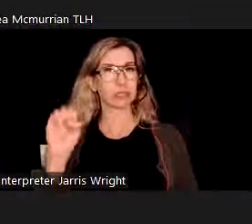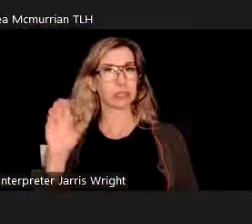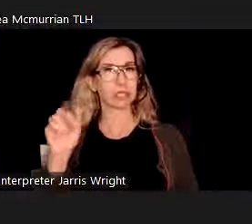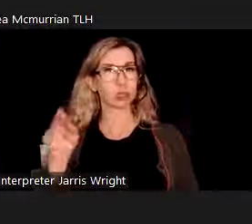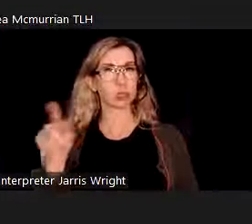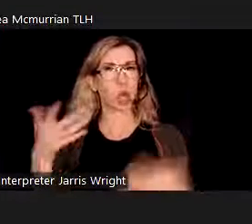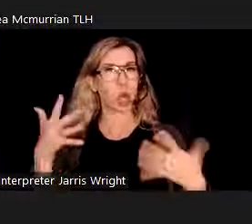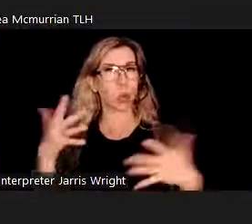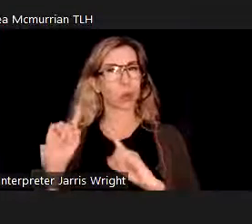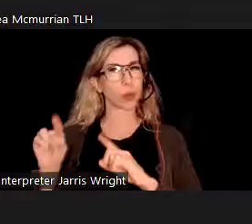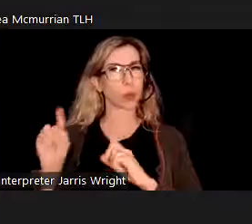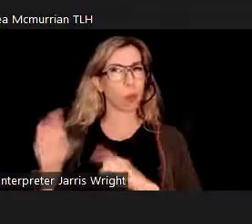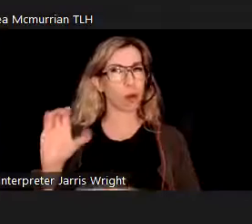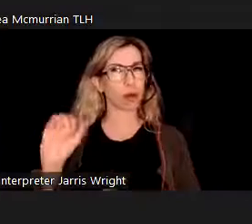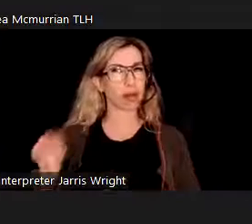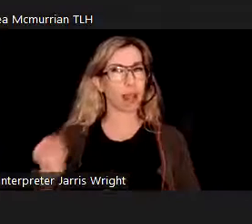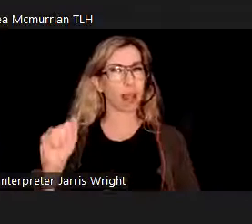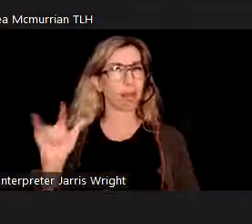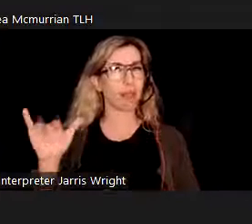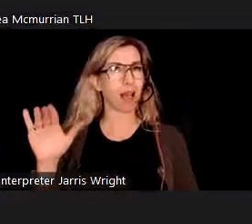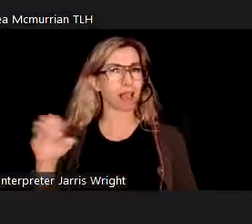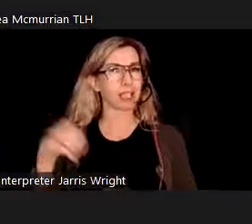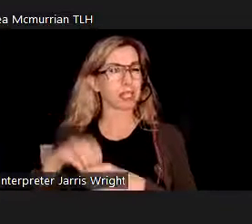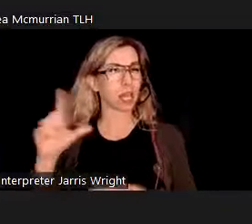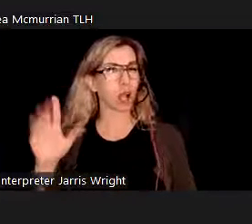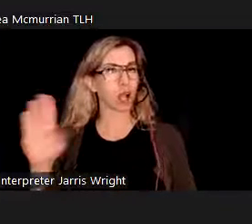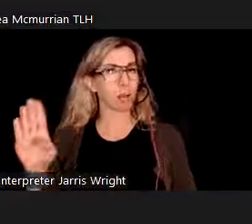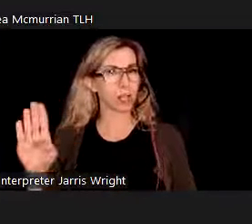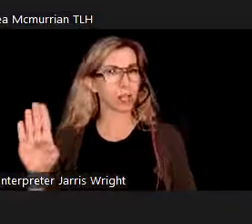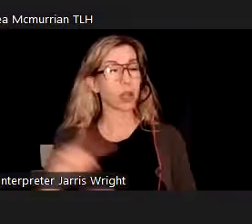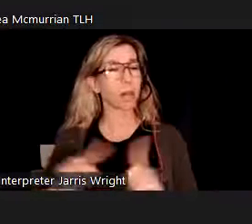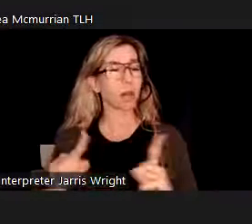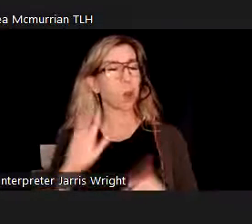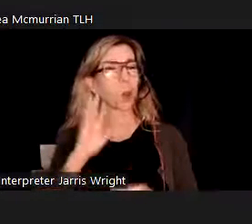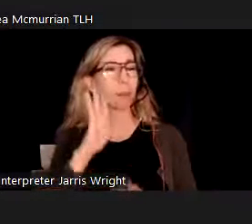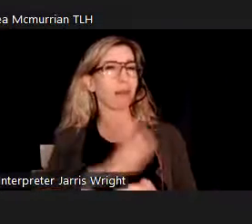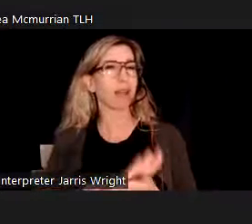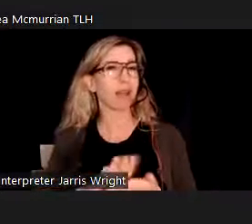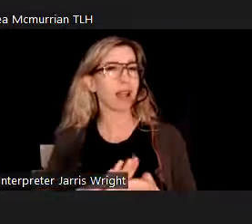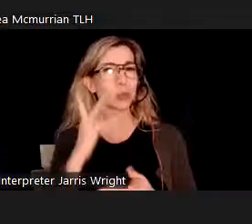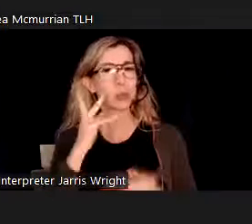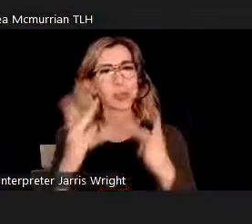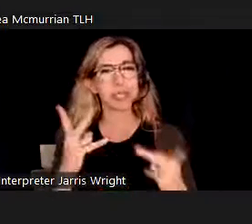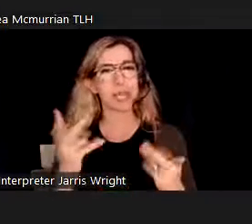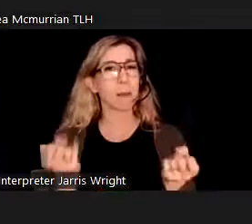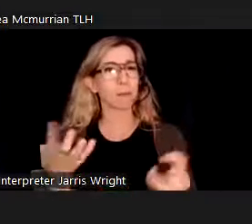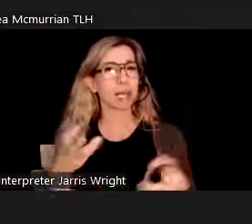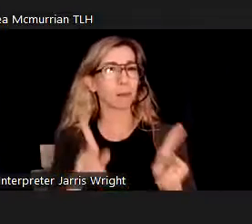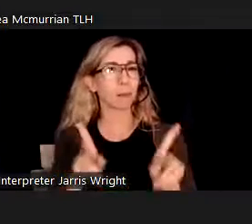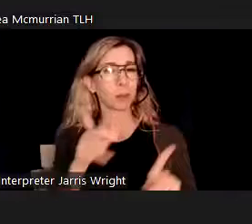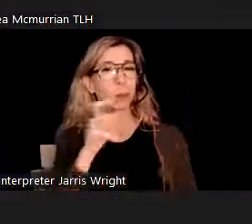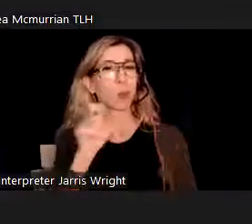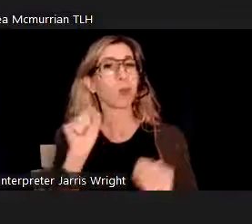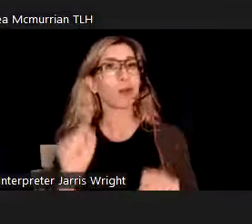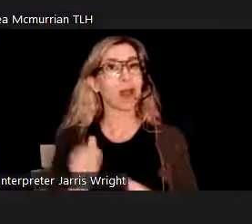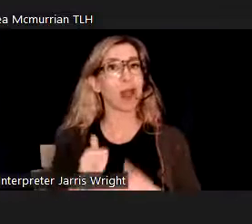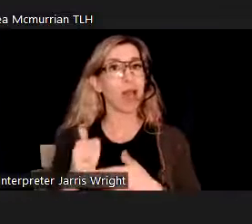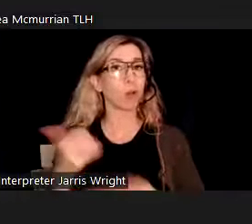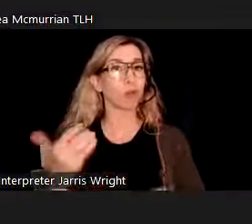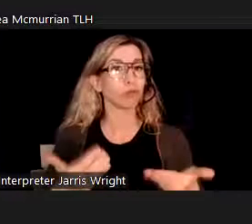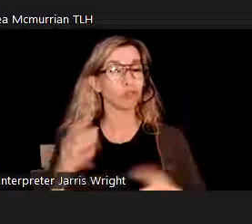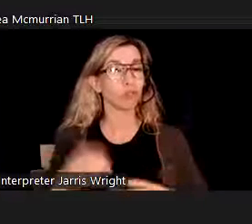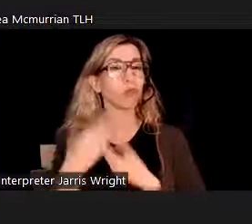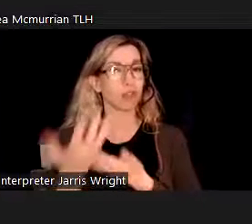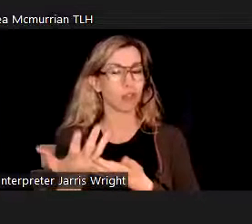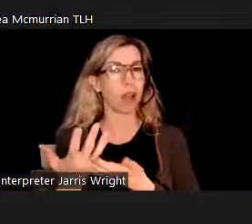CAP Alliance in Long Beach, but it would be good to see a lot of people who can help service providers come to the